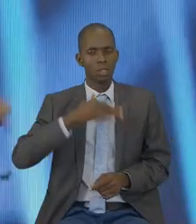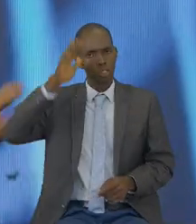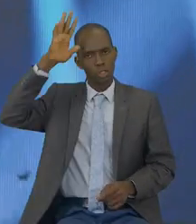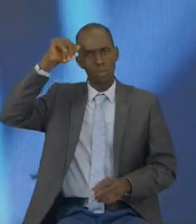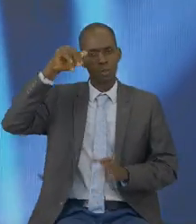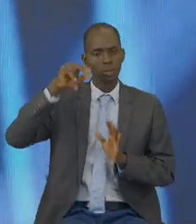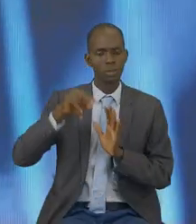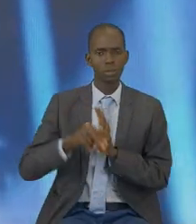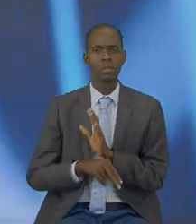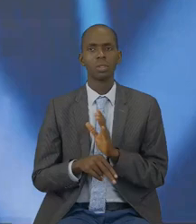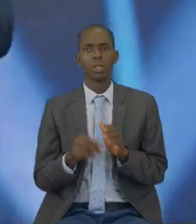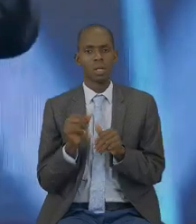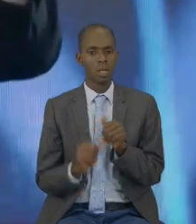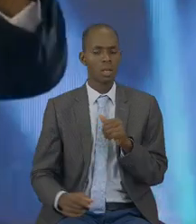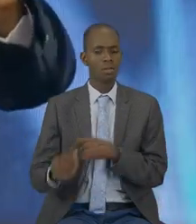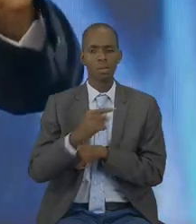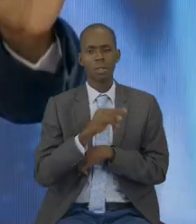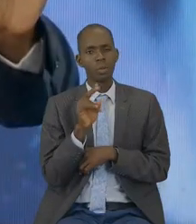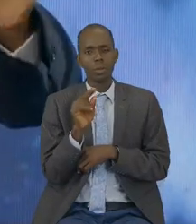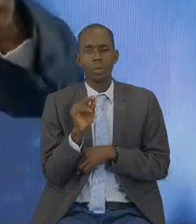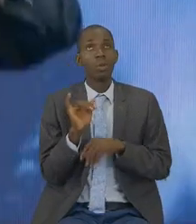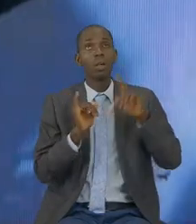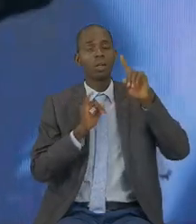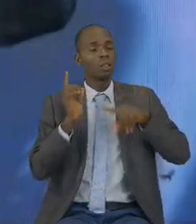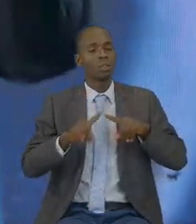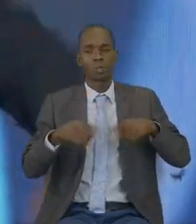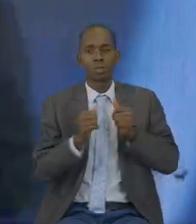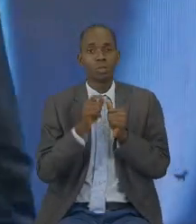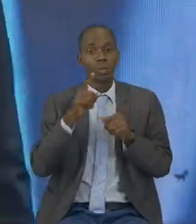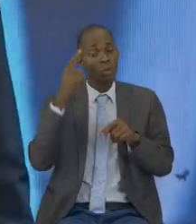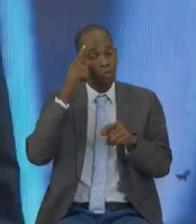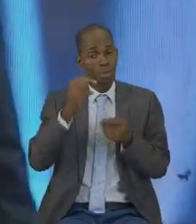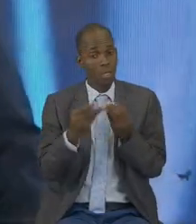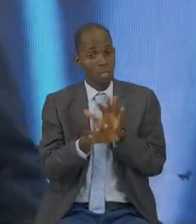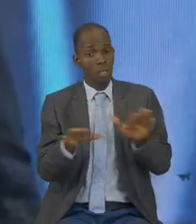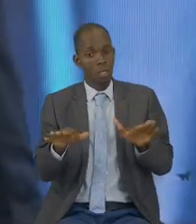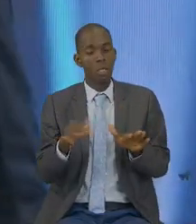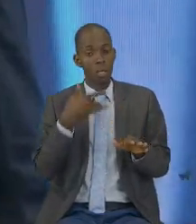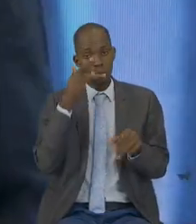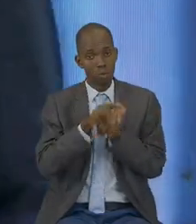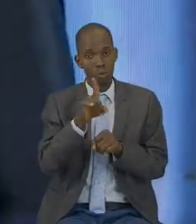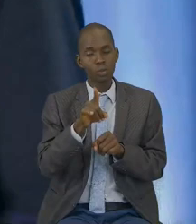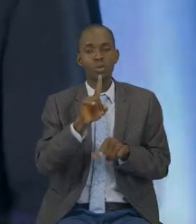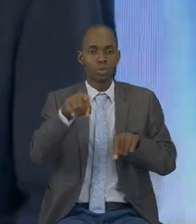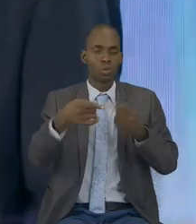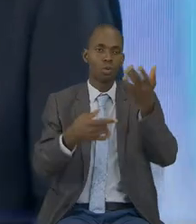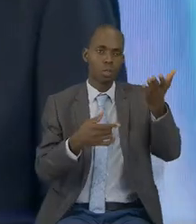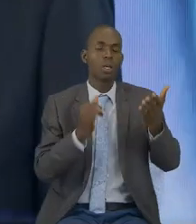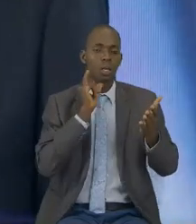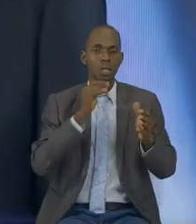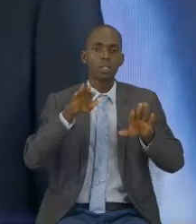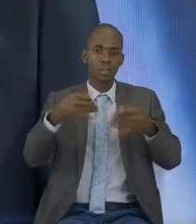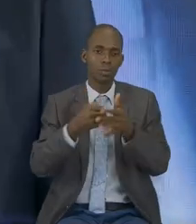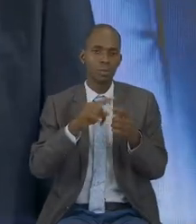the stubbornness every day. As for lunch, I take you there, but I'm going to send an